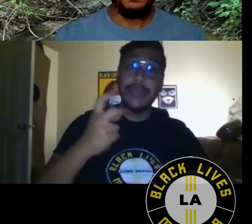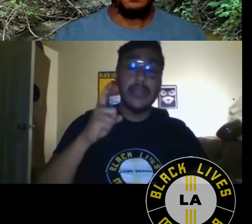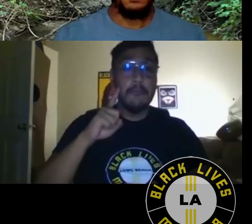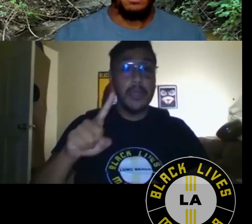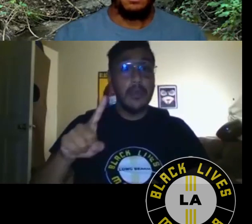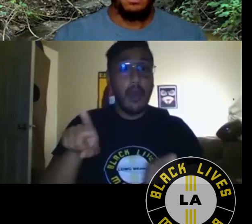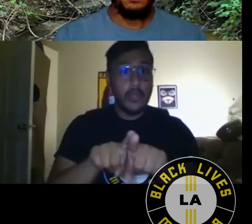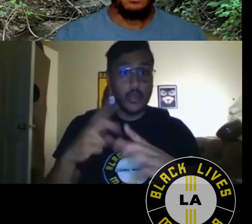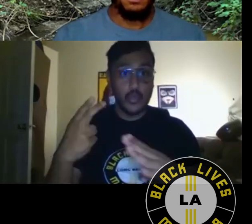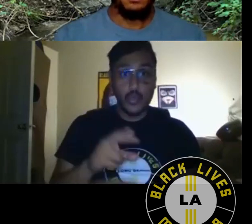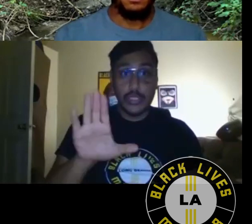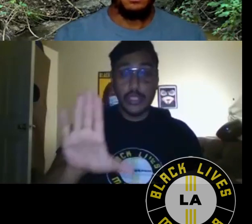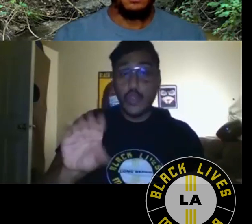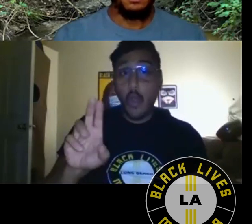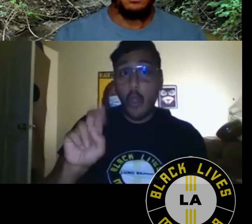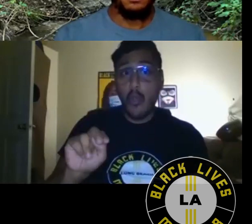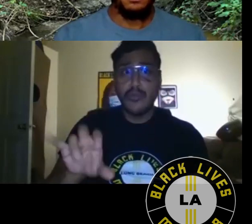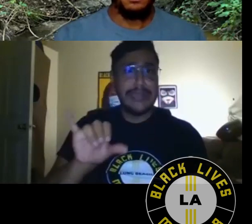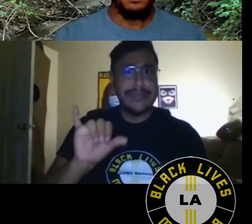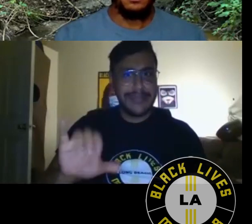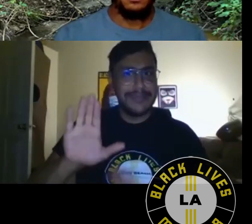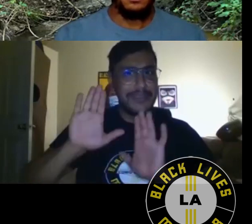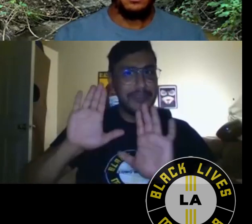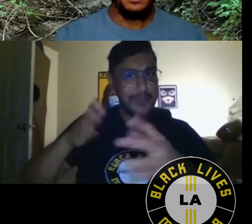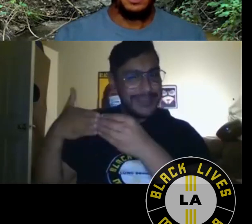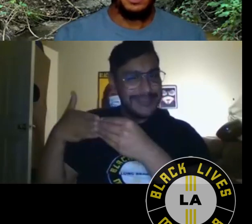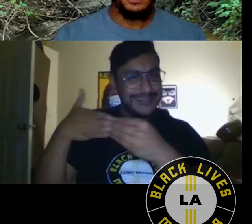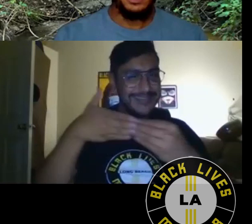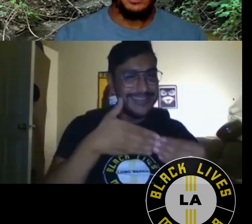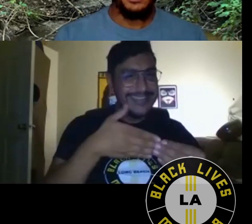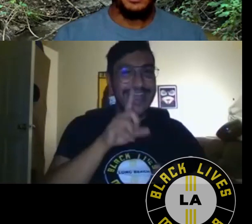own. And that's a great lead-in, actually.